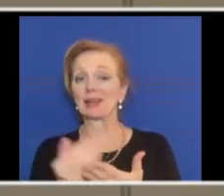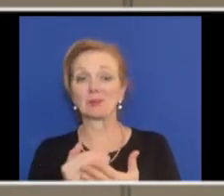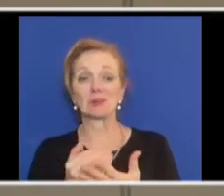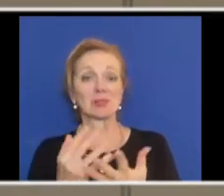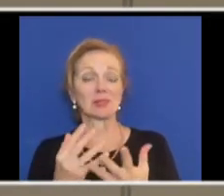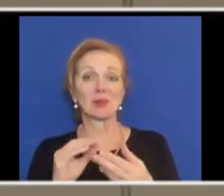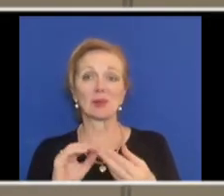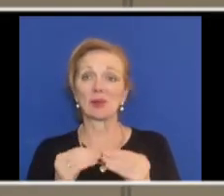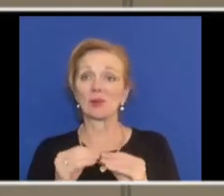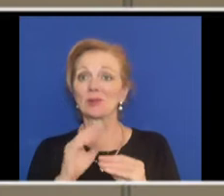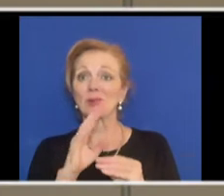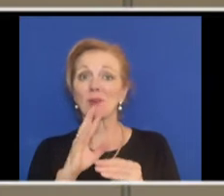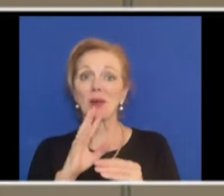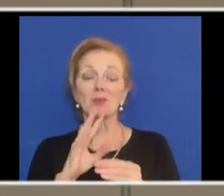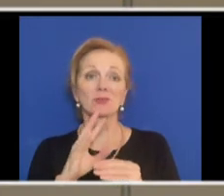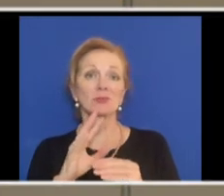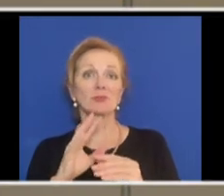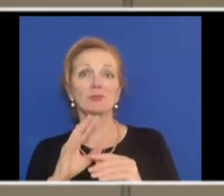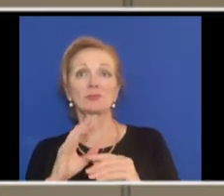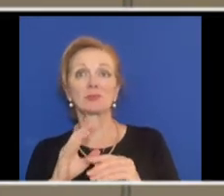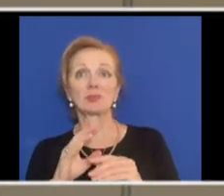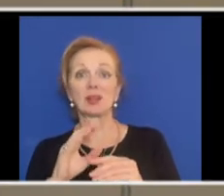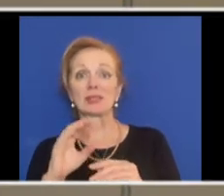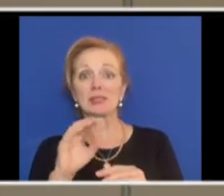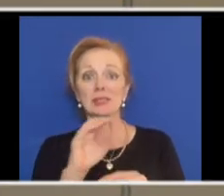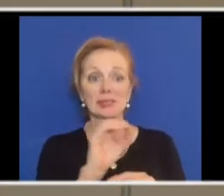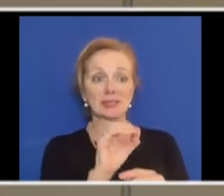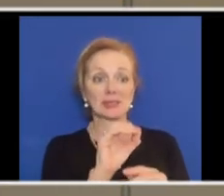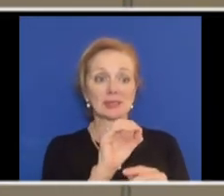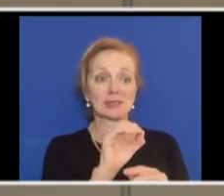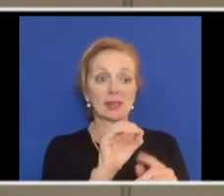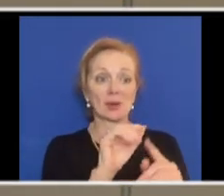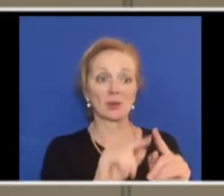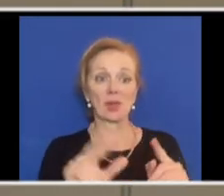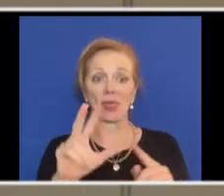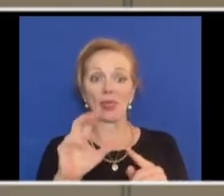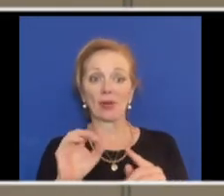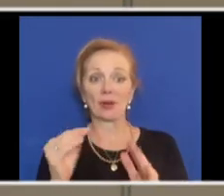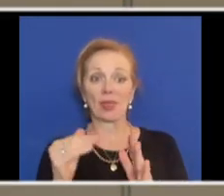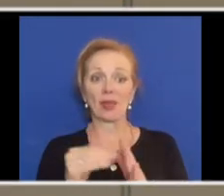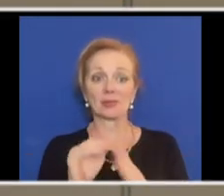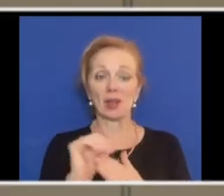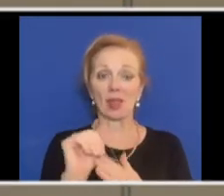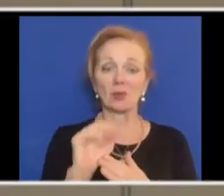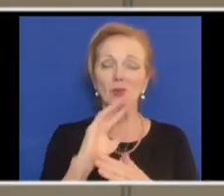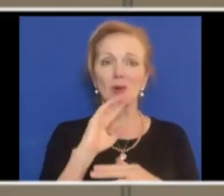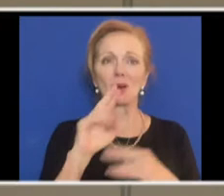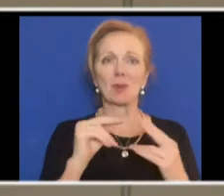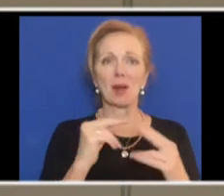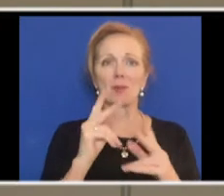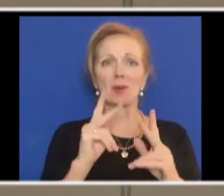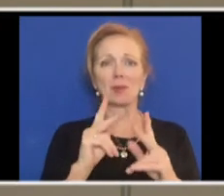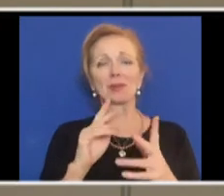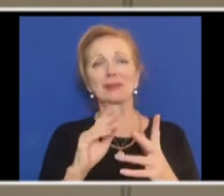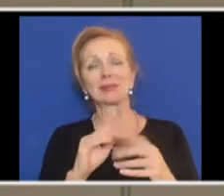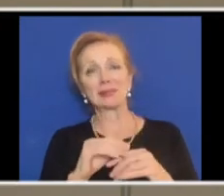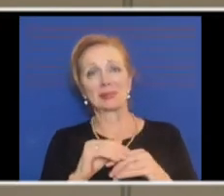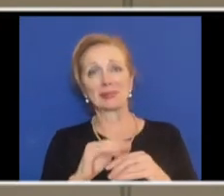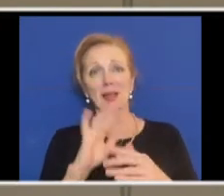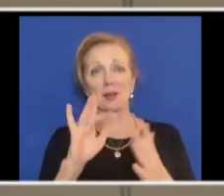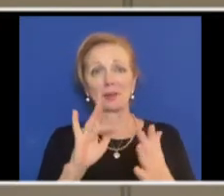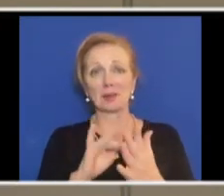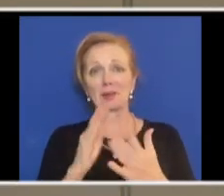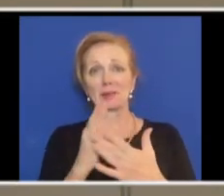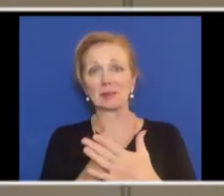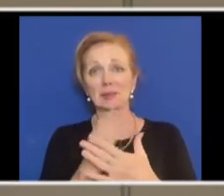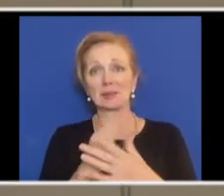you know uh zero to Thirty you know we're talking Folks at uh the the median the